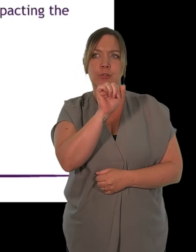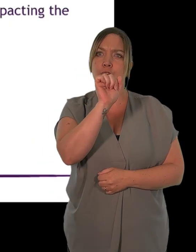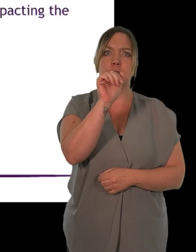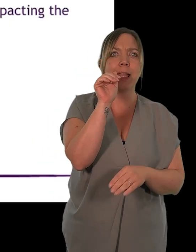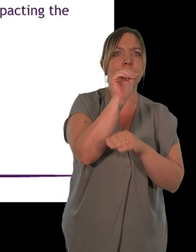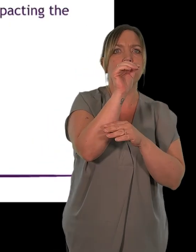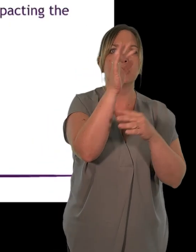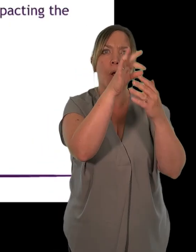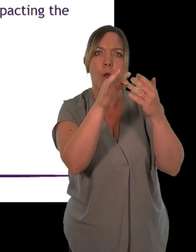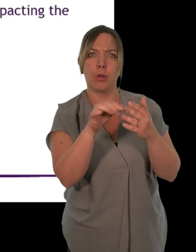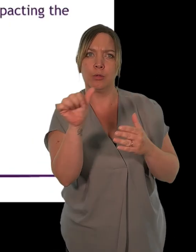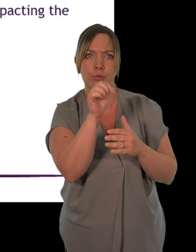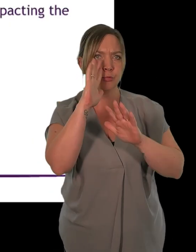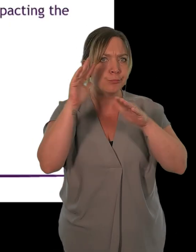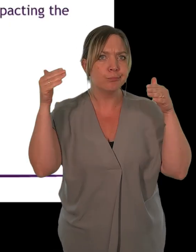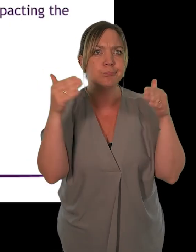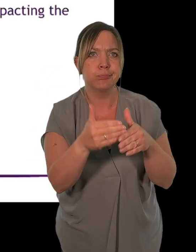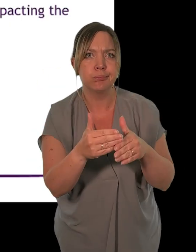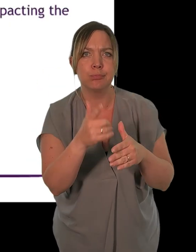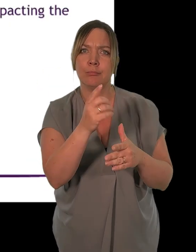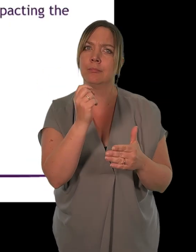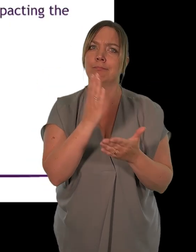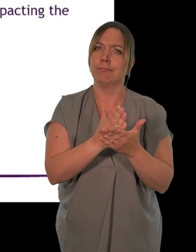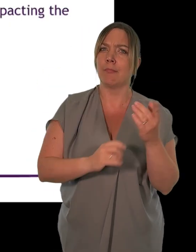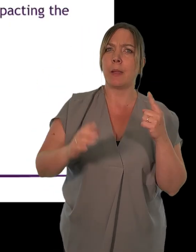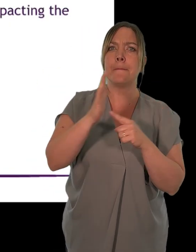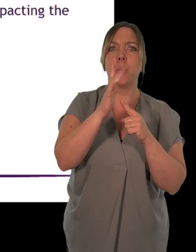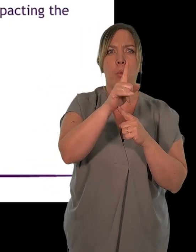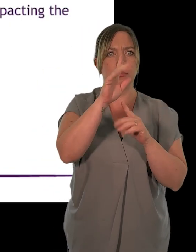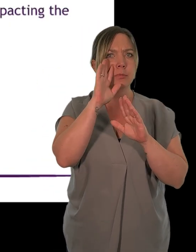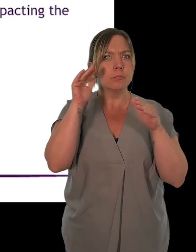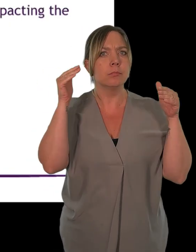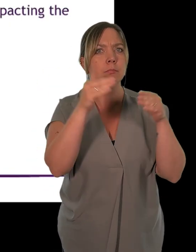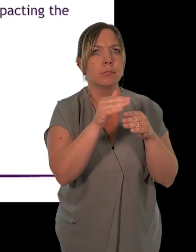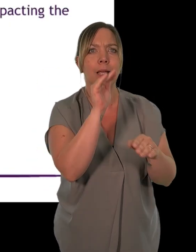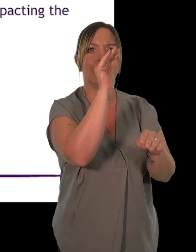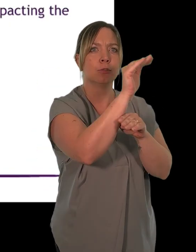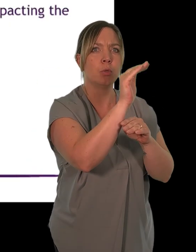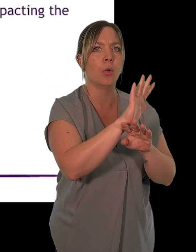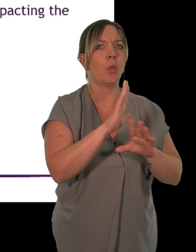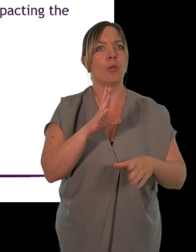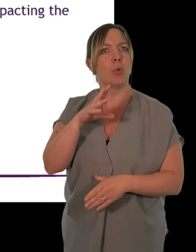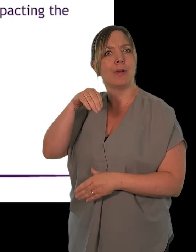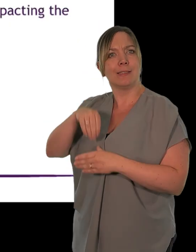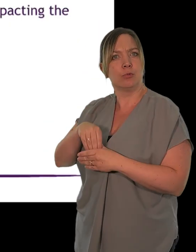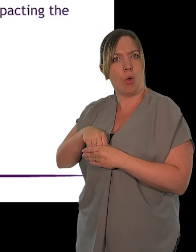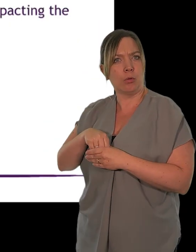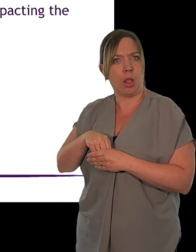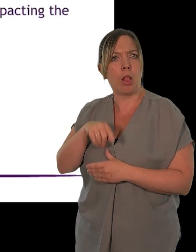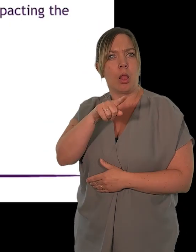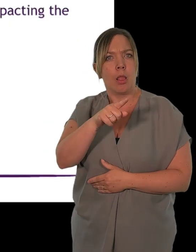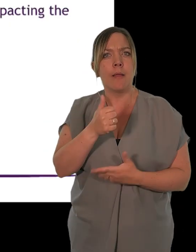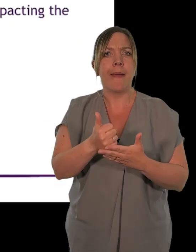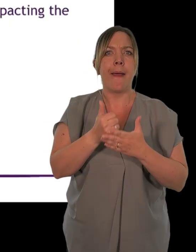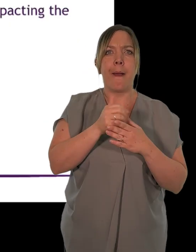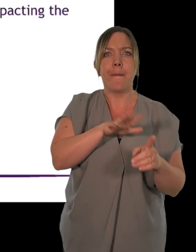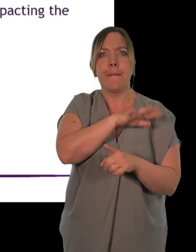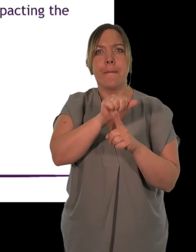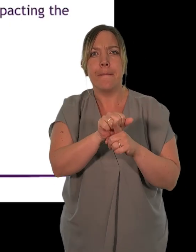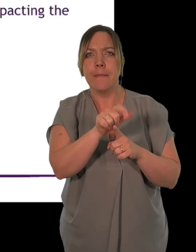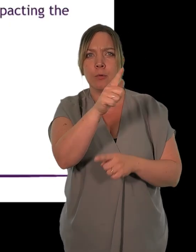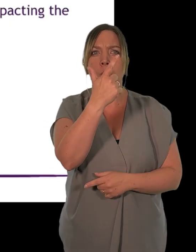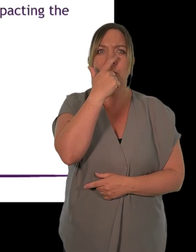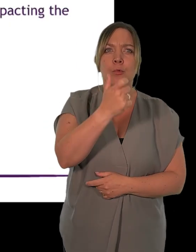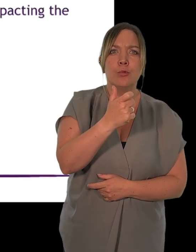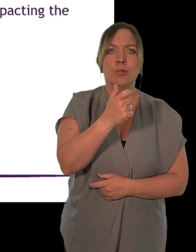factors, you could undertake a BSL analysis. Then you could select the 2 factors that you want to write about. If you take